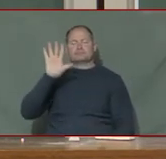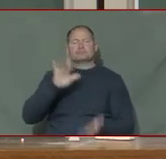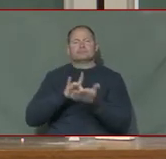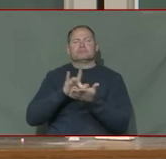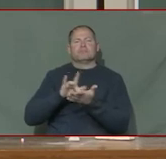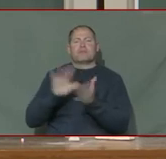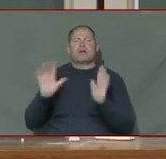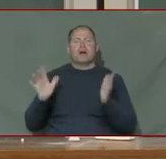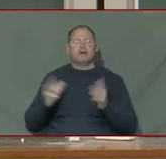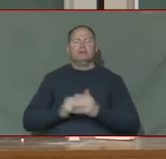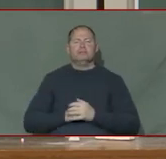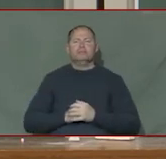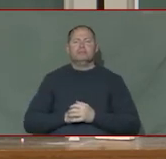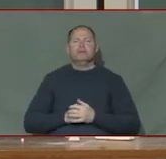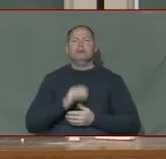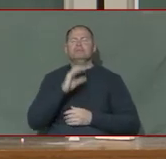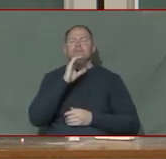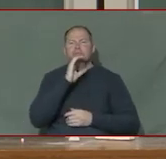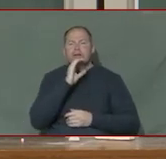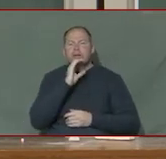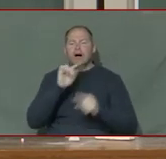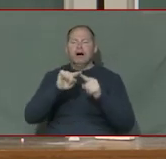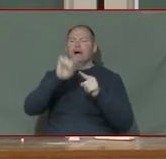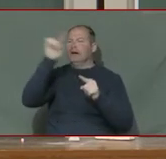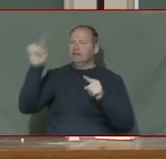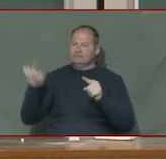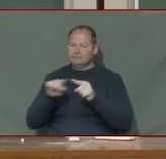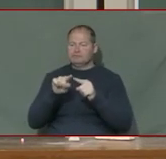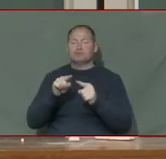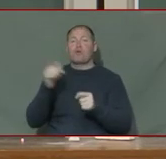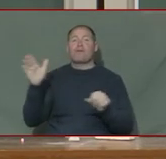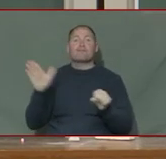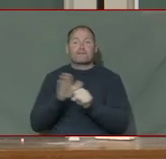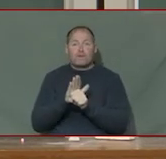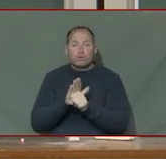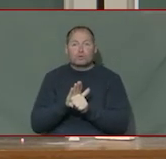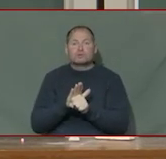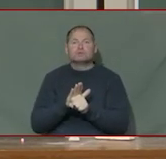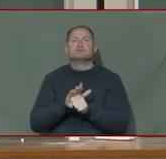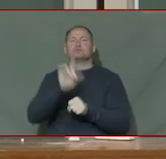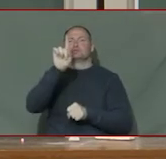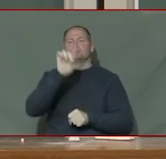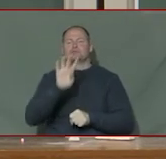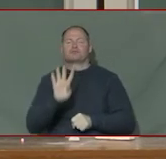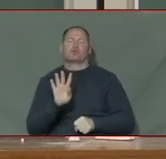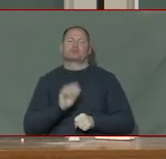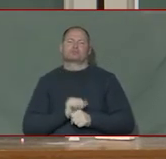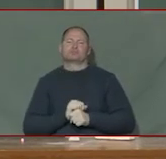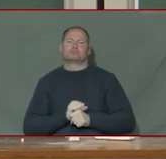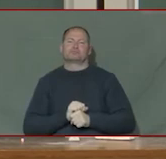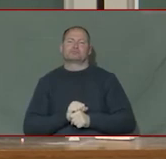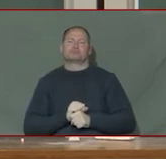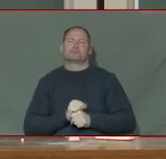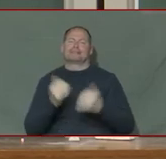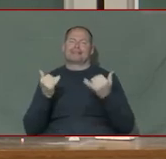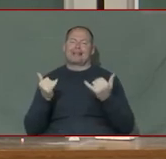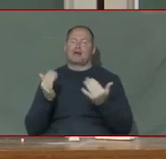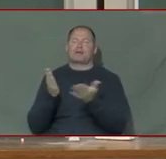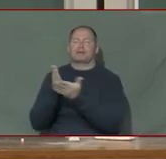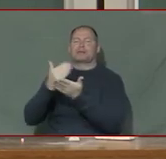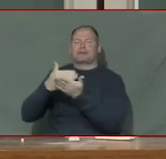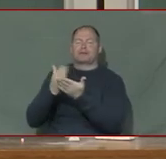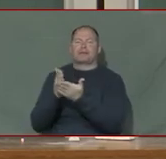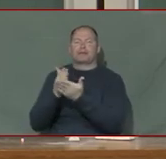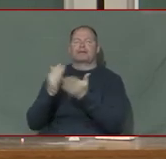is a quarter of a full circle minus the area of a triangle, correct? That will give you the